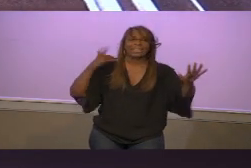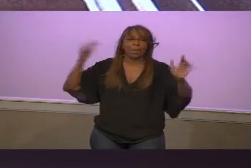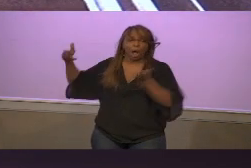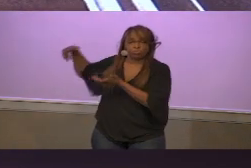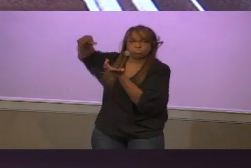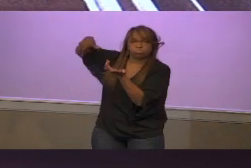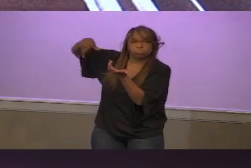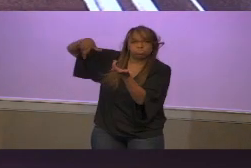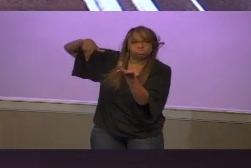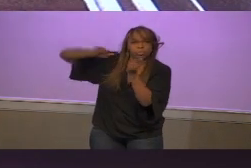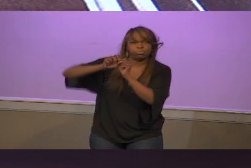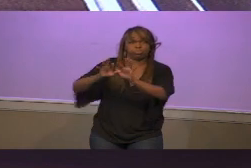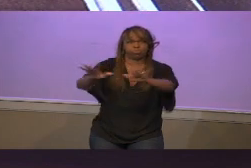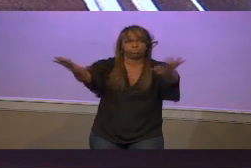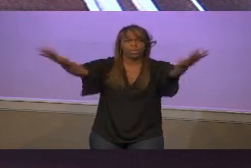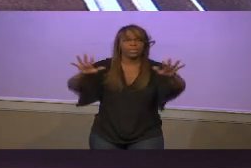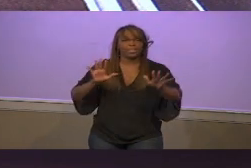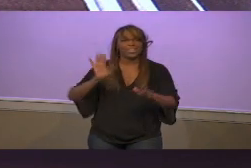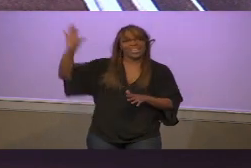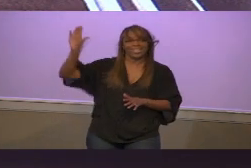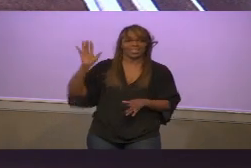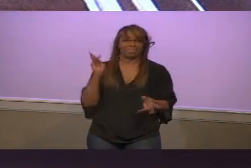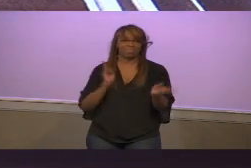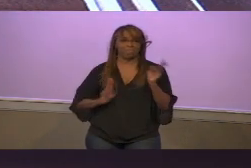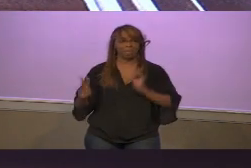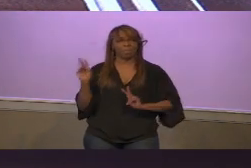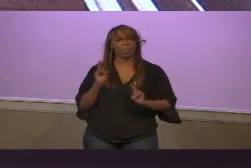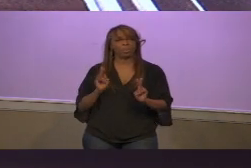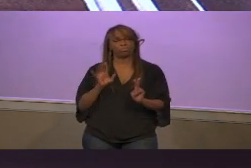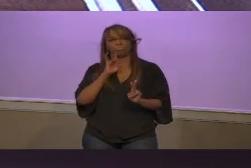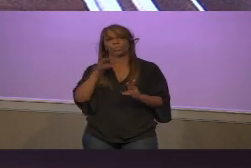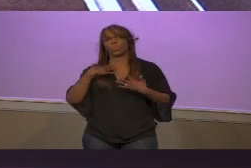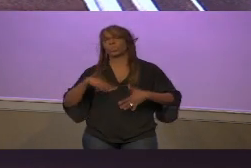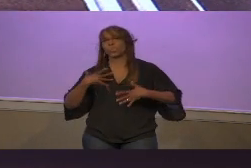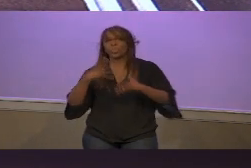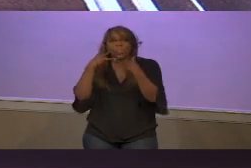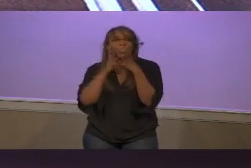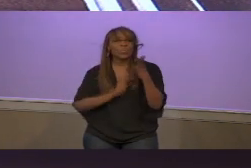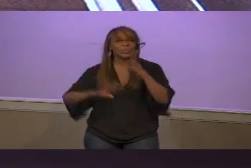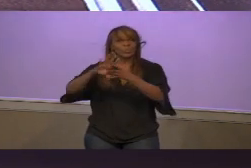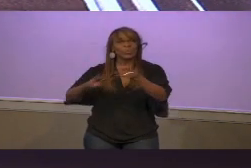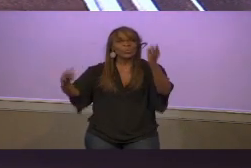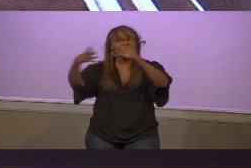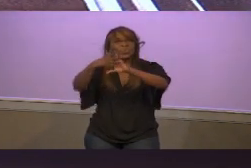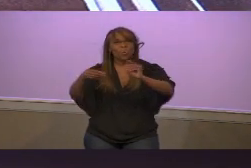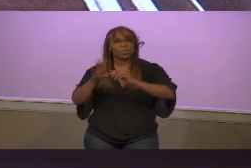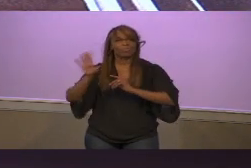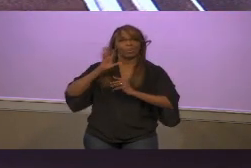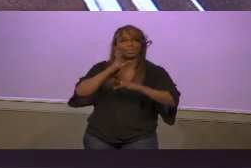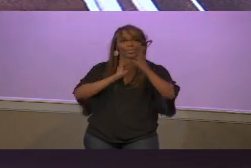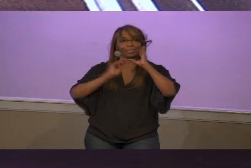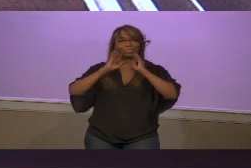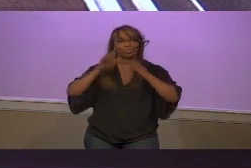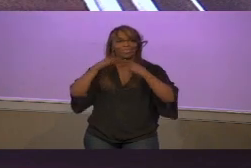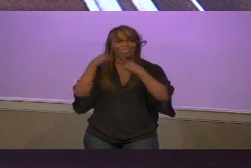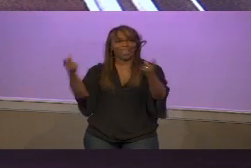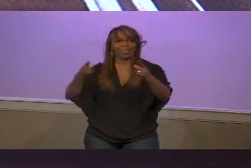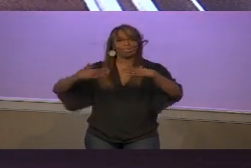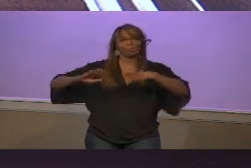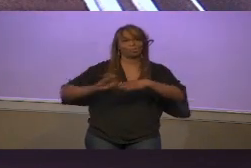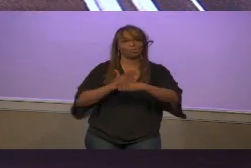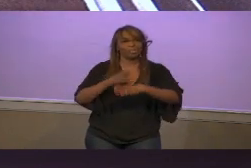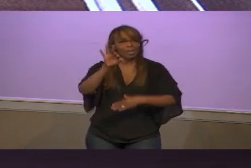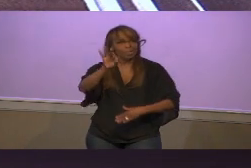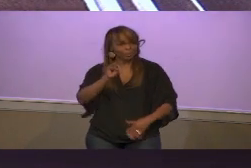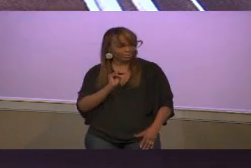out upon his people. What a story they had to tell. And what a story,